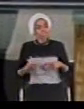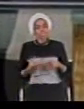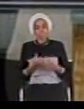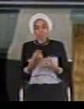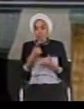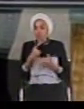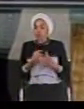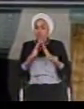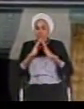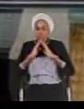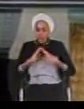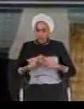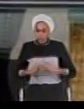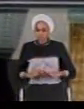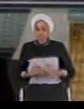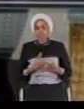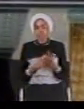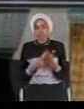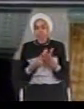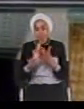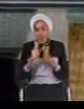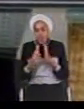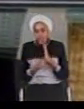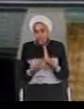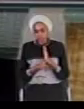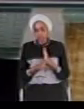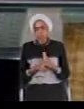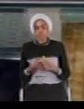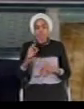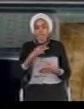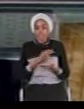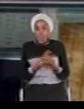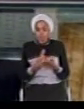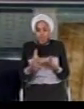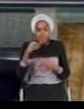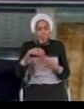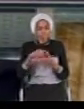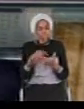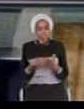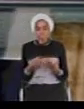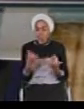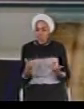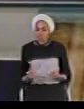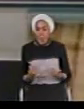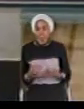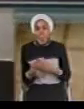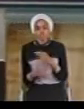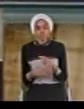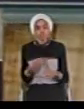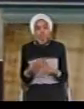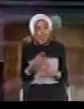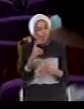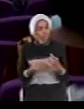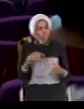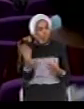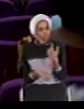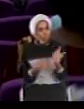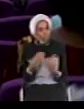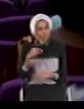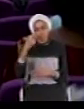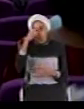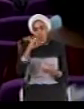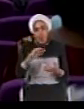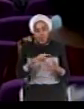soberly, righteously, godly in this present world. What's the punishment for those